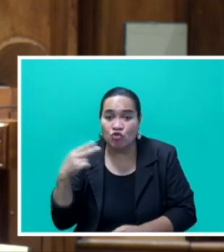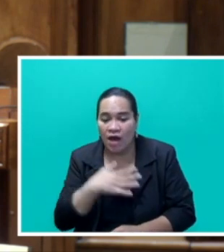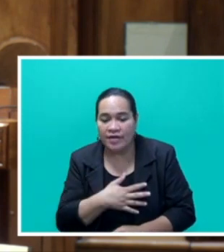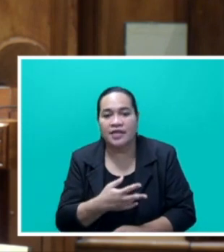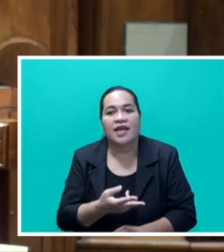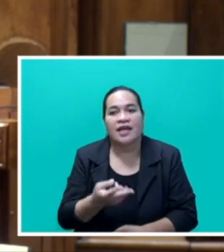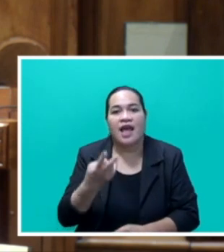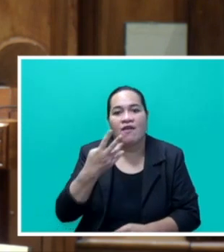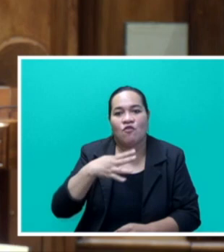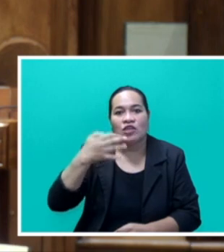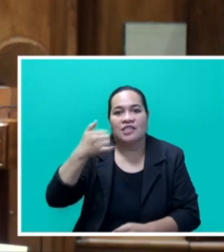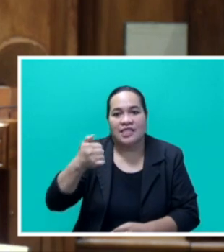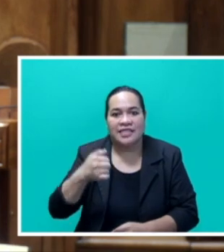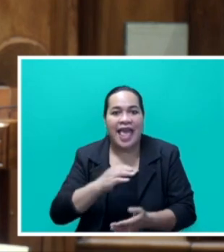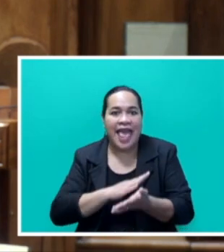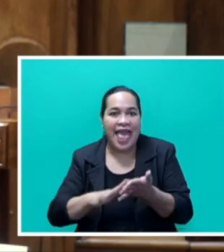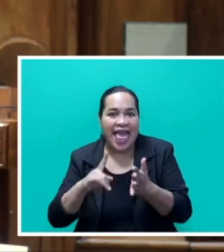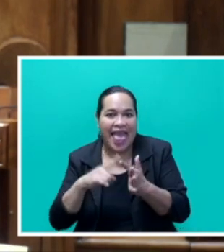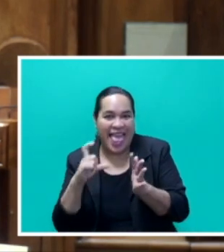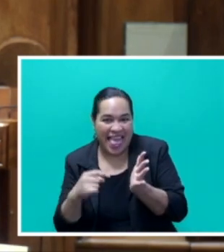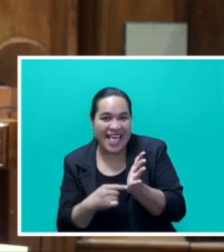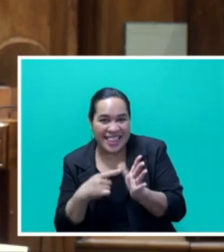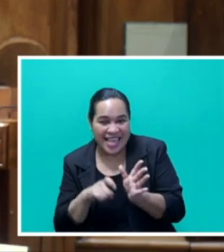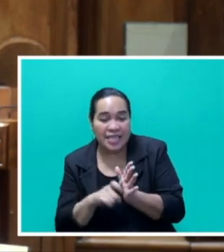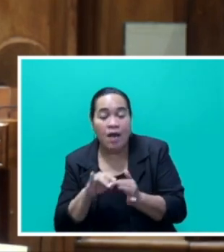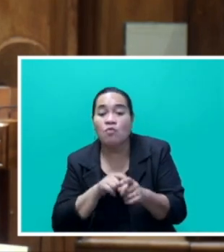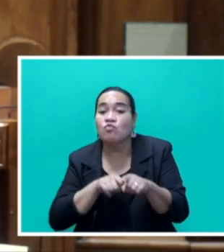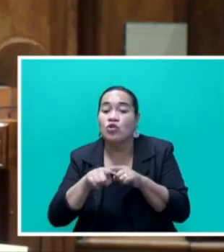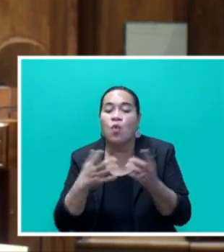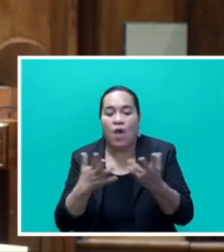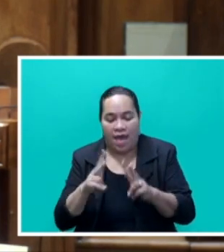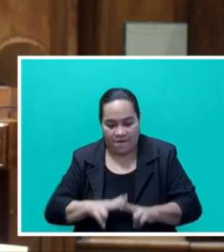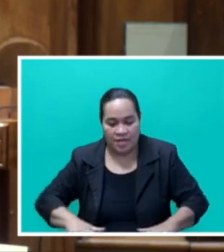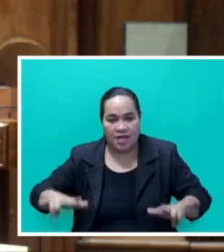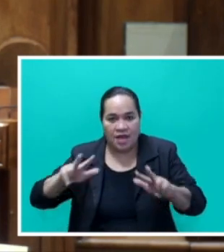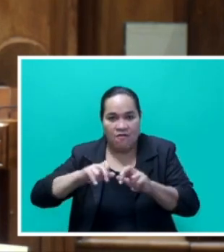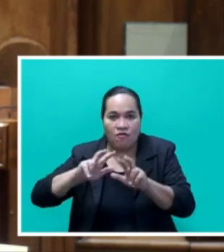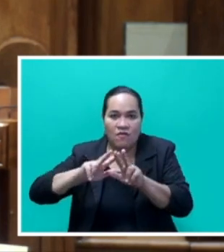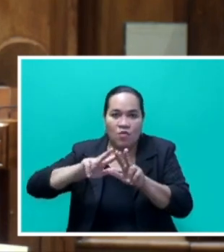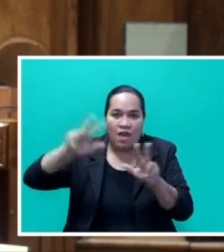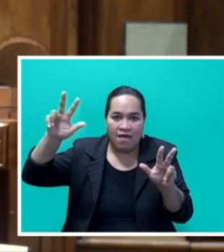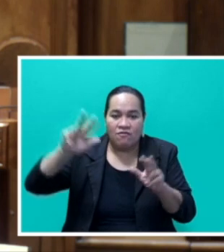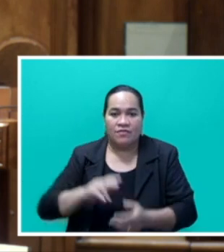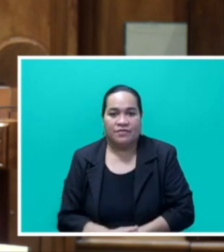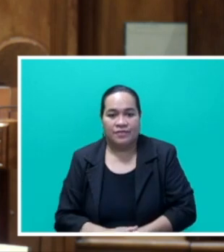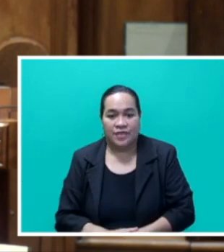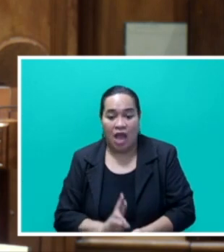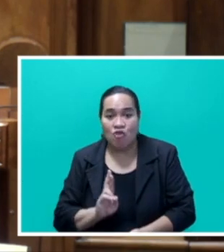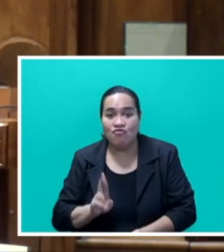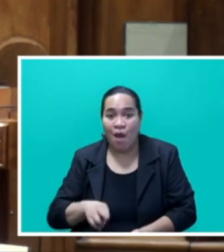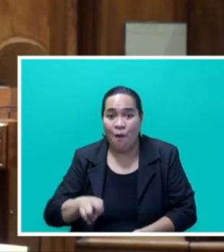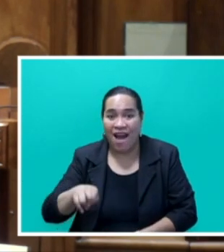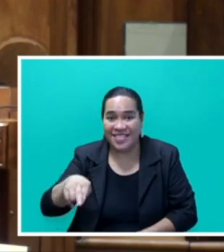47,246 hectares, most of which are on Viti Levu and Bono Levu. The Rio Delta, Mr.